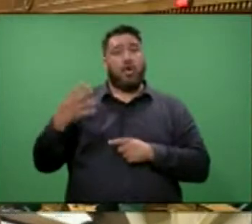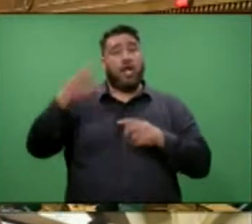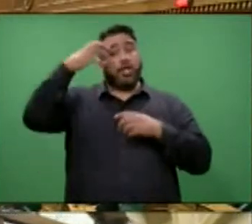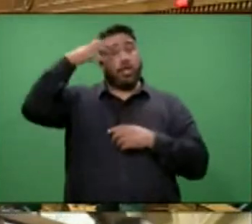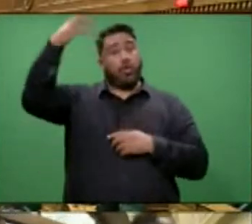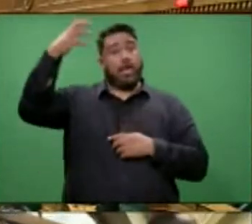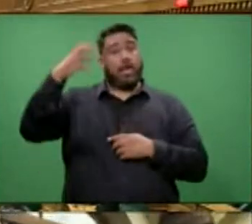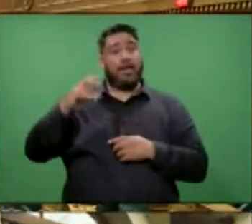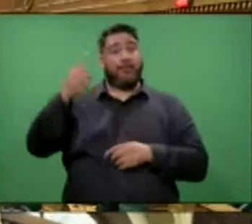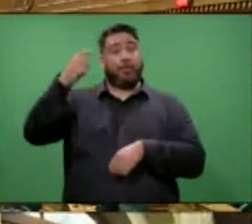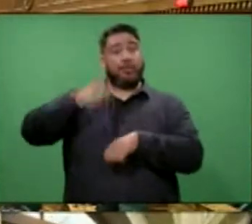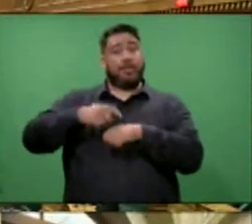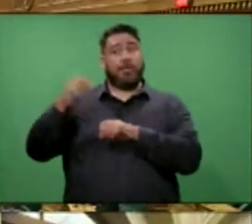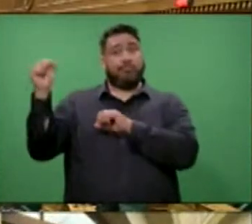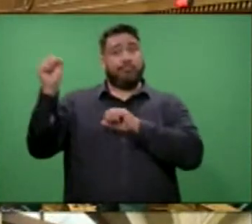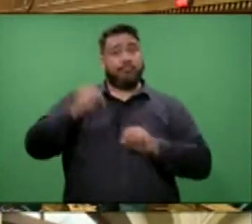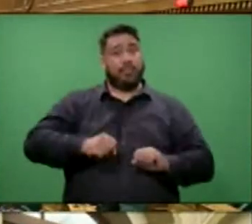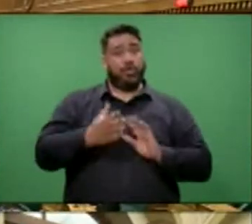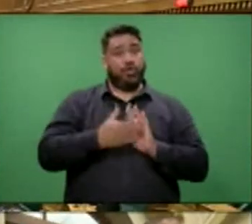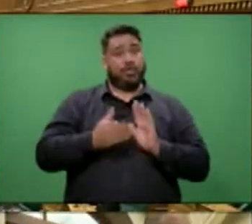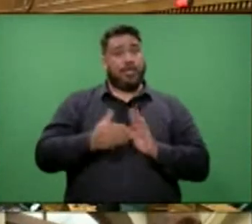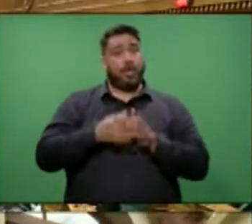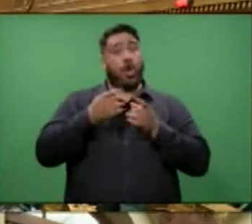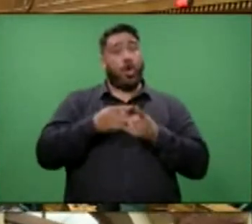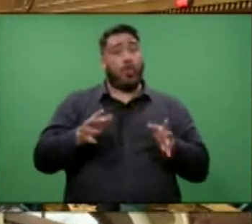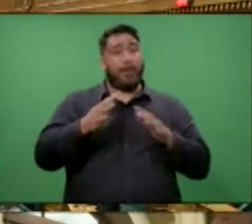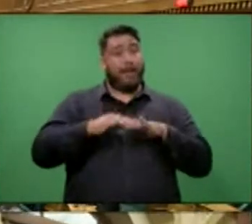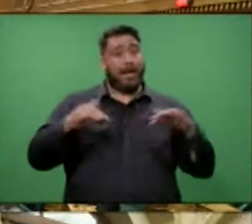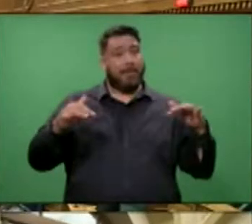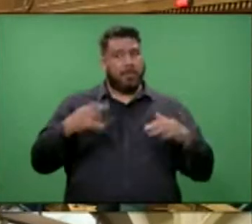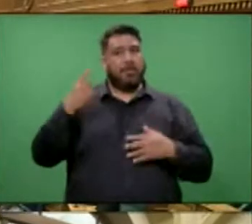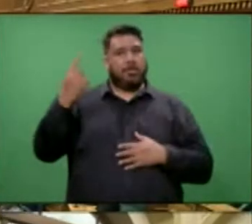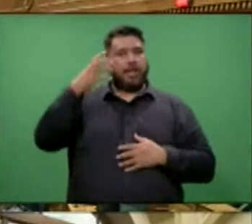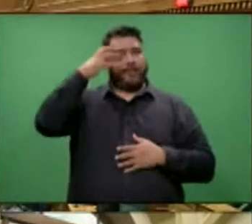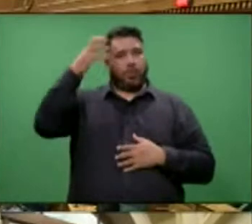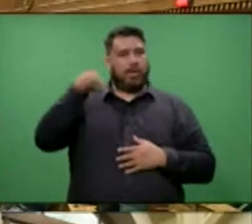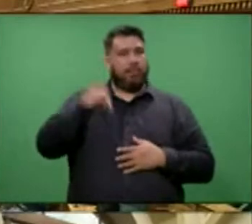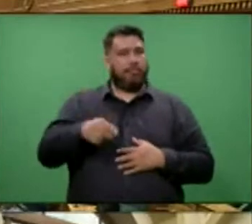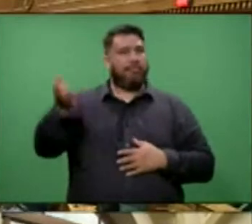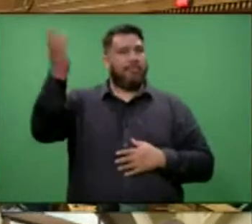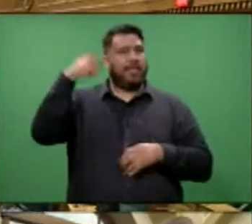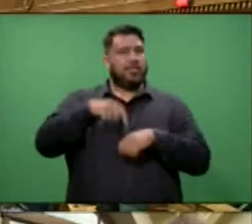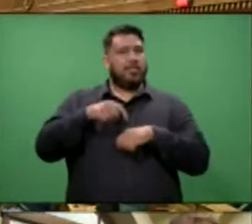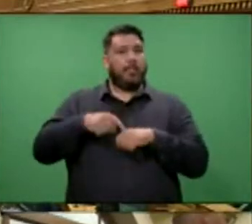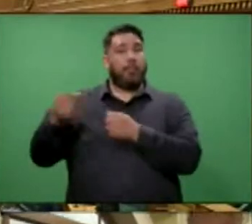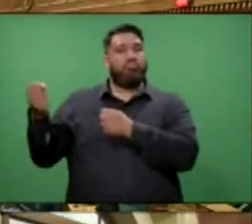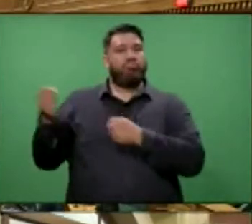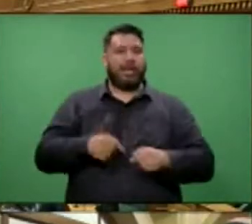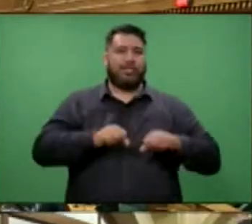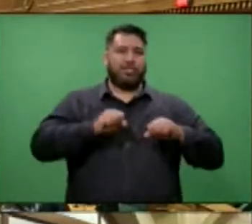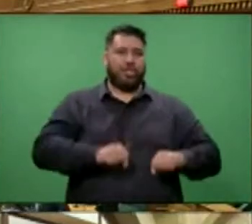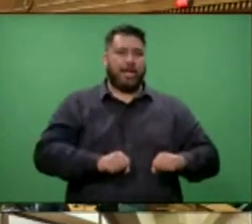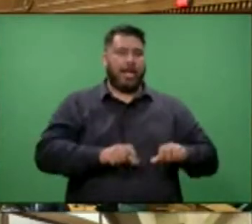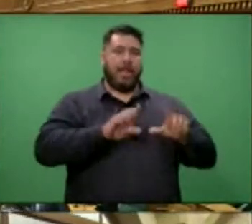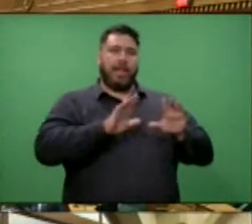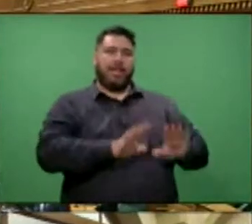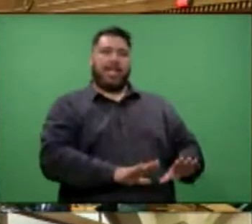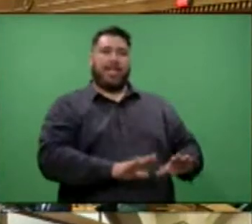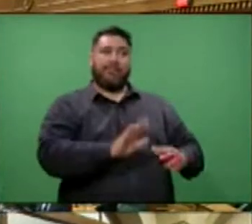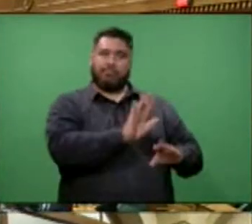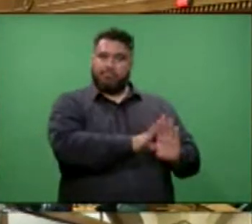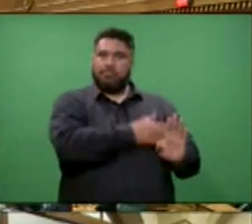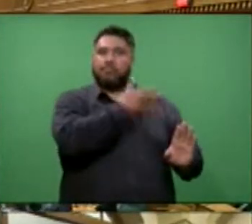a reigning sovereign personally opened a session of the New Zealand Parliament, and today's State Opening is, of course,